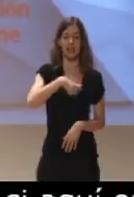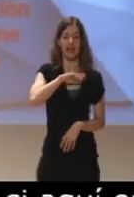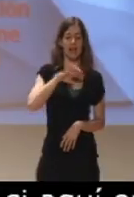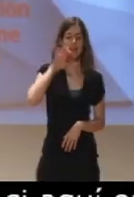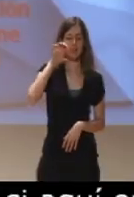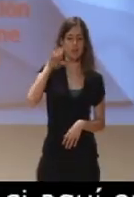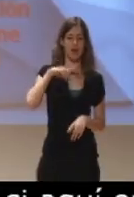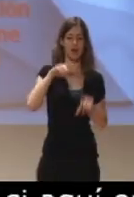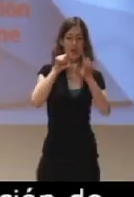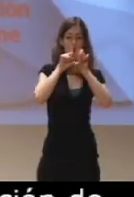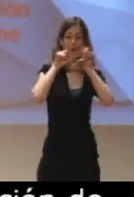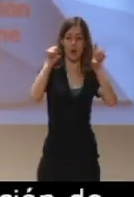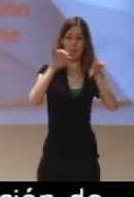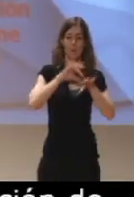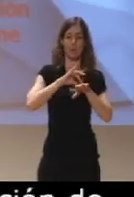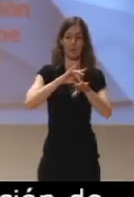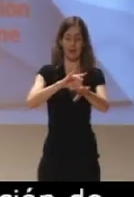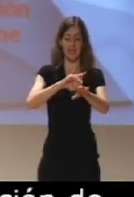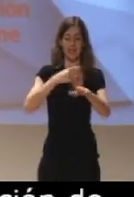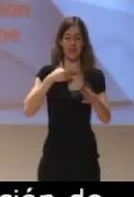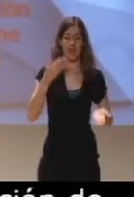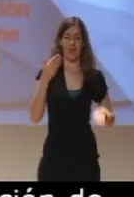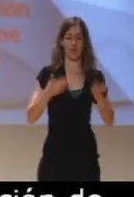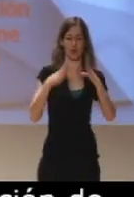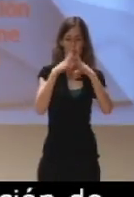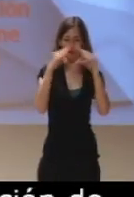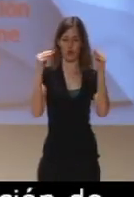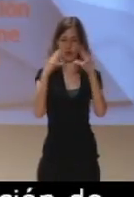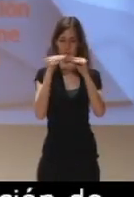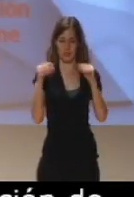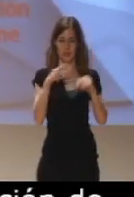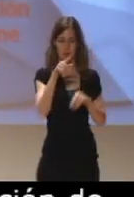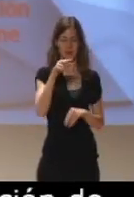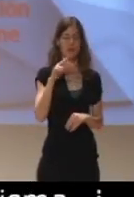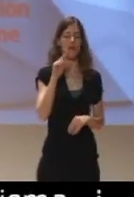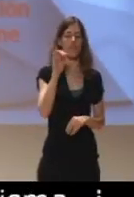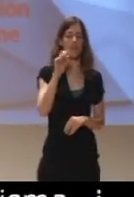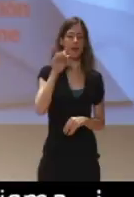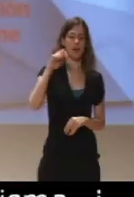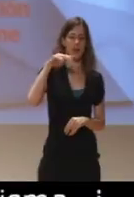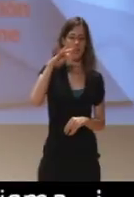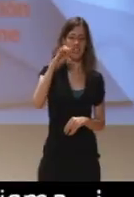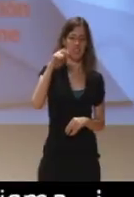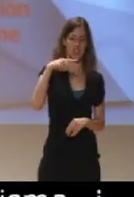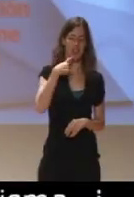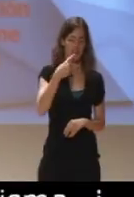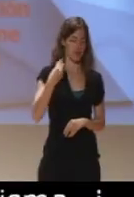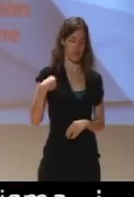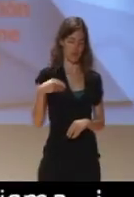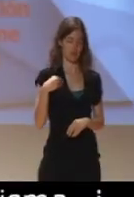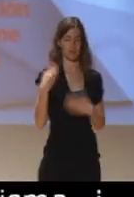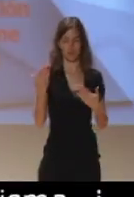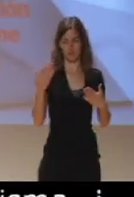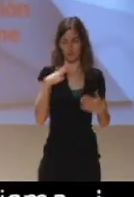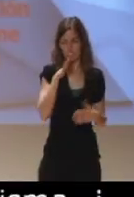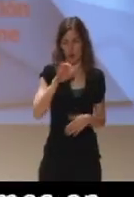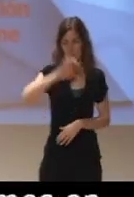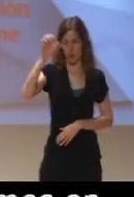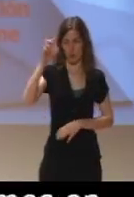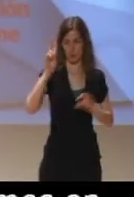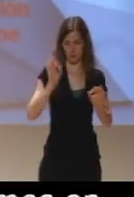we have to do things as a common standard practice. I'm sure